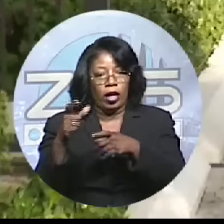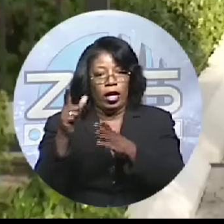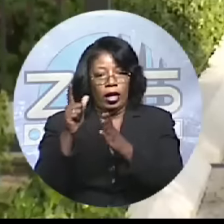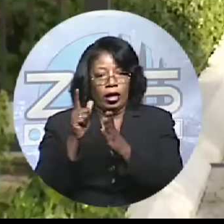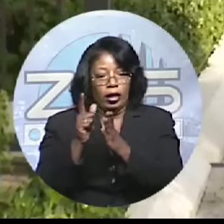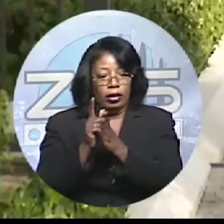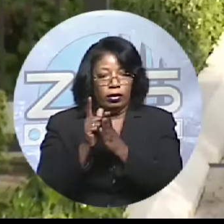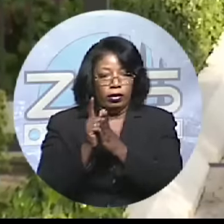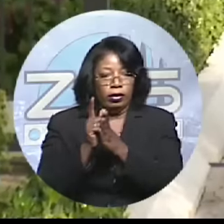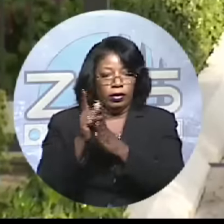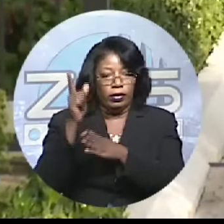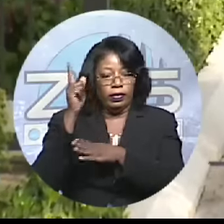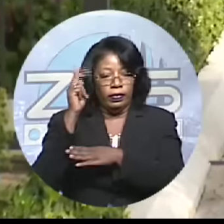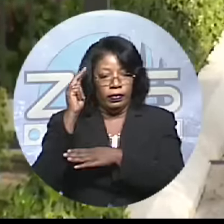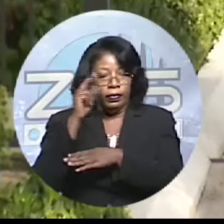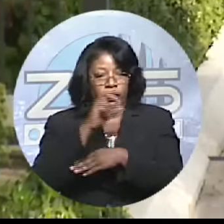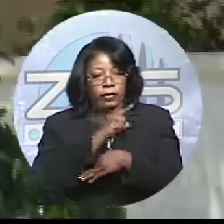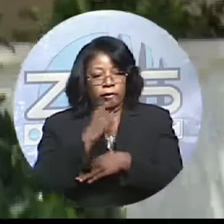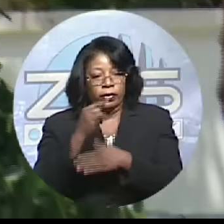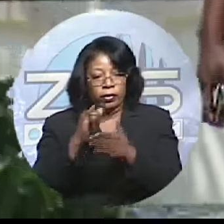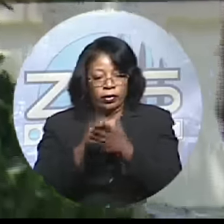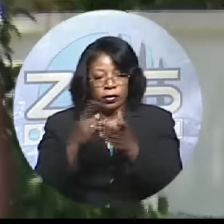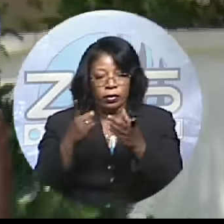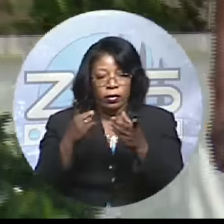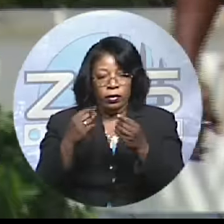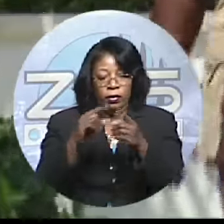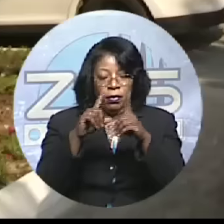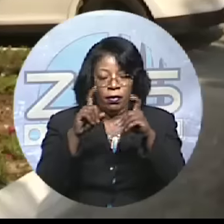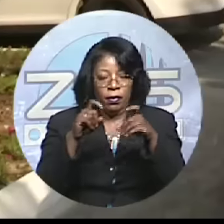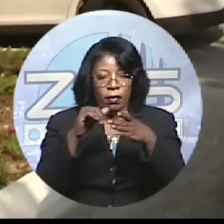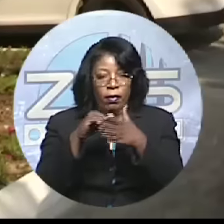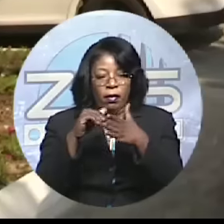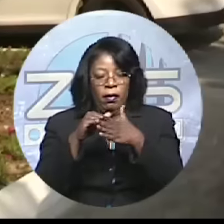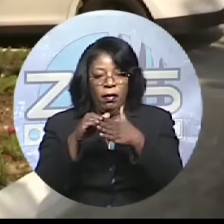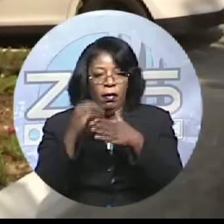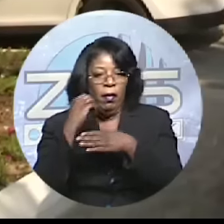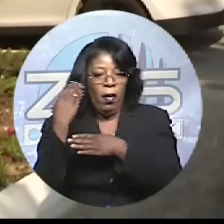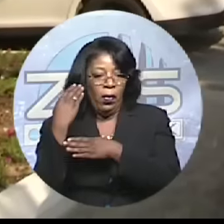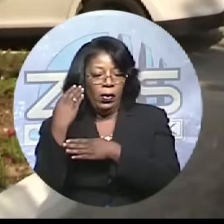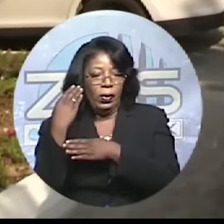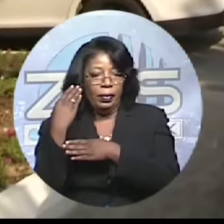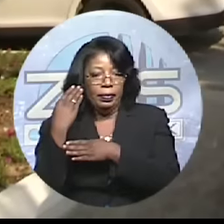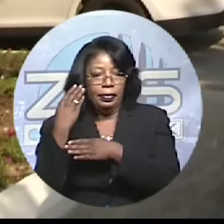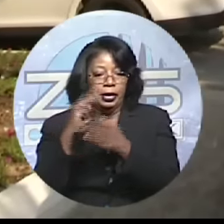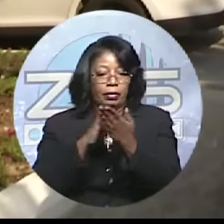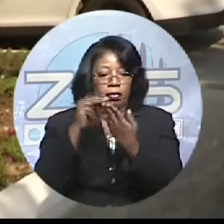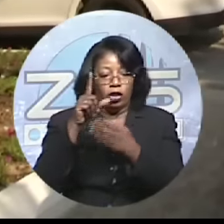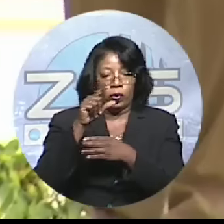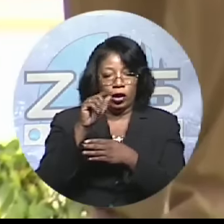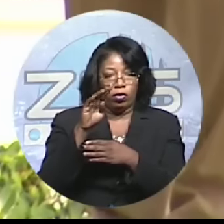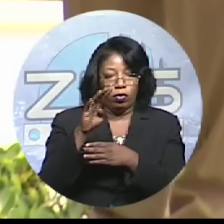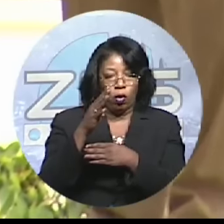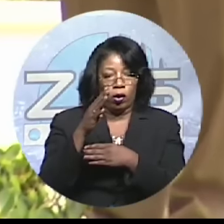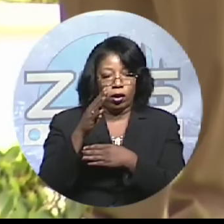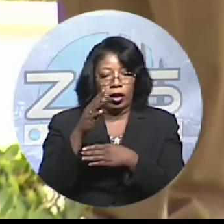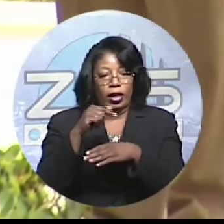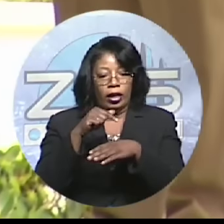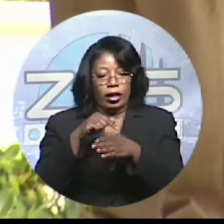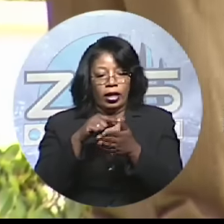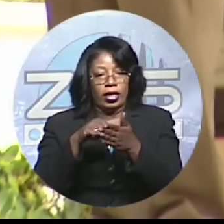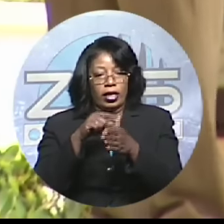Brathwaite, Inspector Dean told the court that he conducted inquiries at a resident at Old Fort Bay on March 24th. It was at this time Inspector